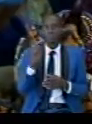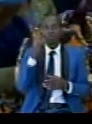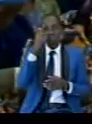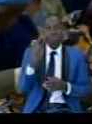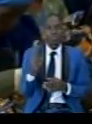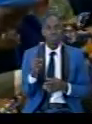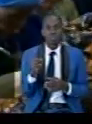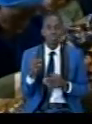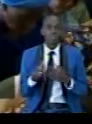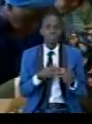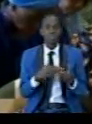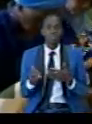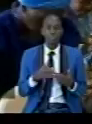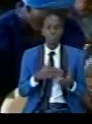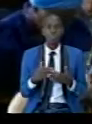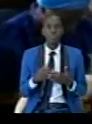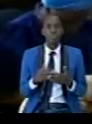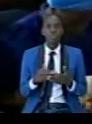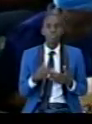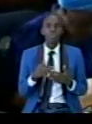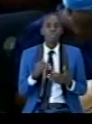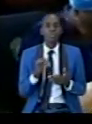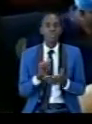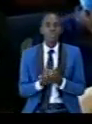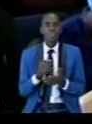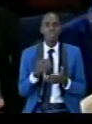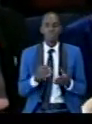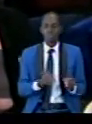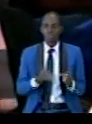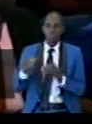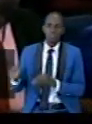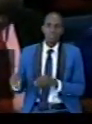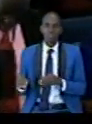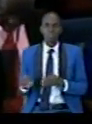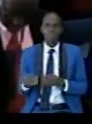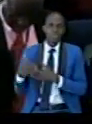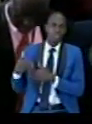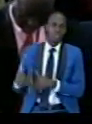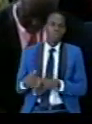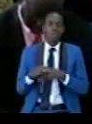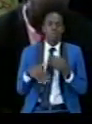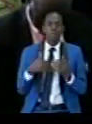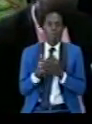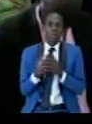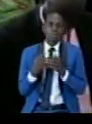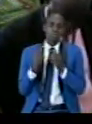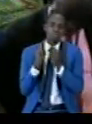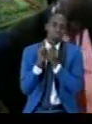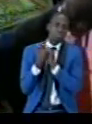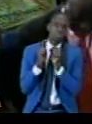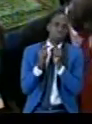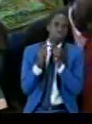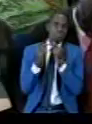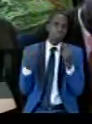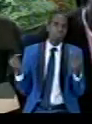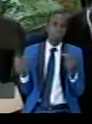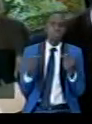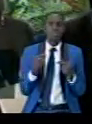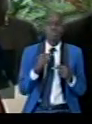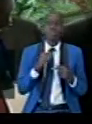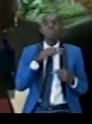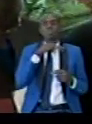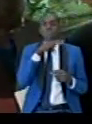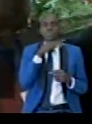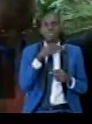laying aside all malice and all guile, deception, lying, and hypocrisies,